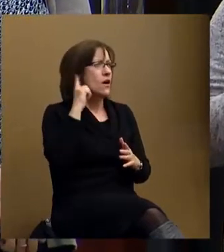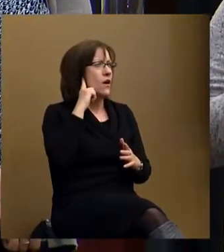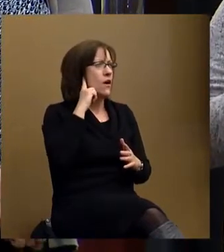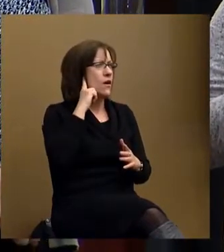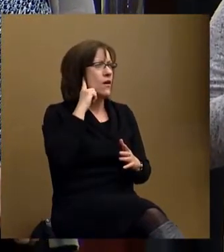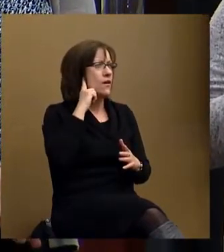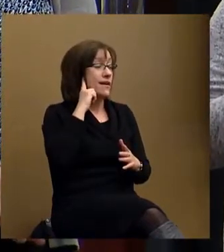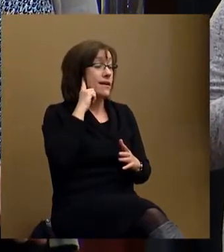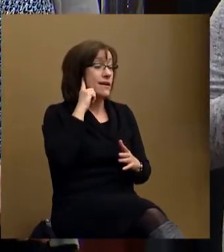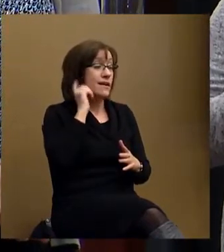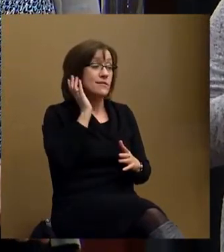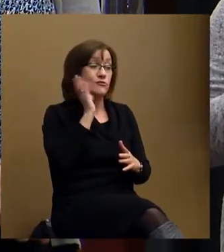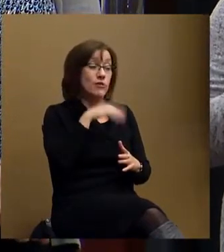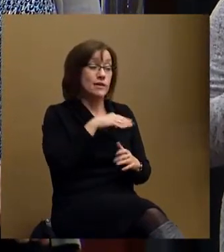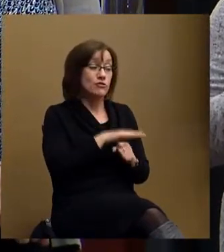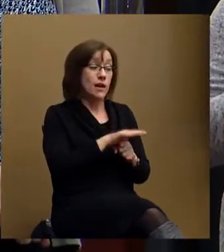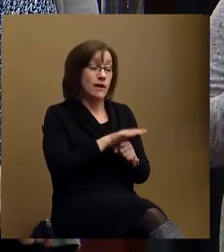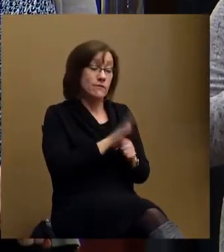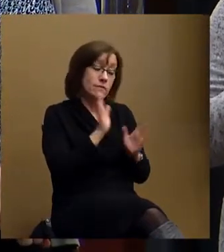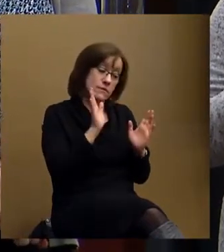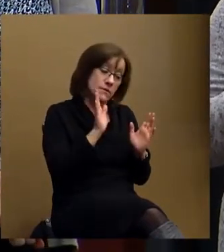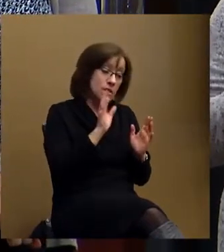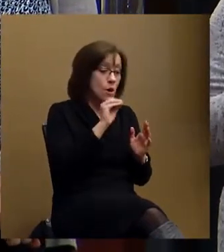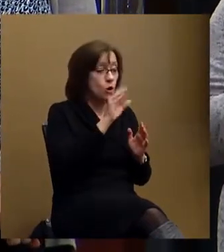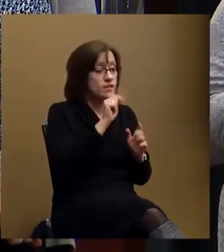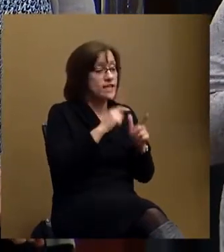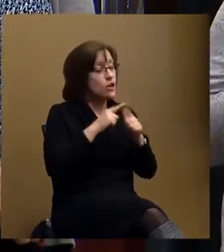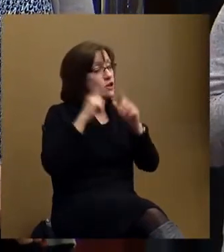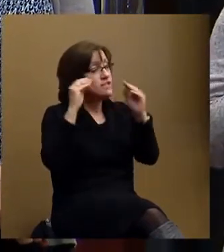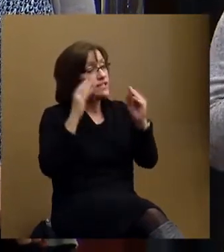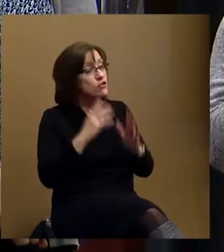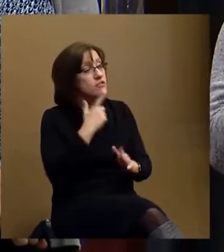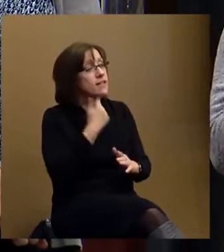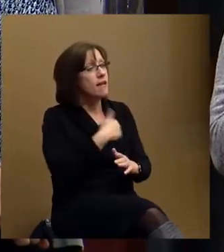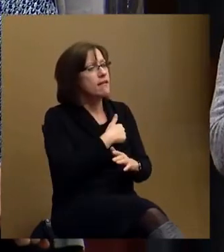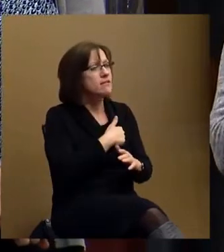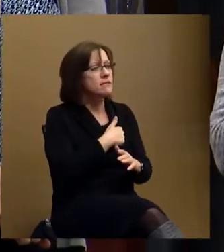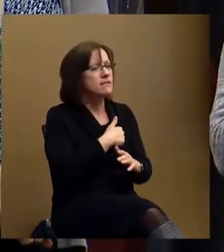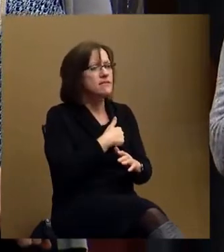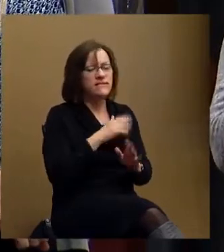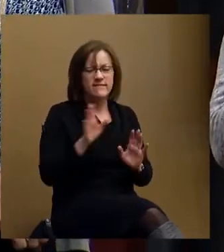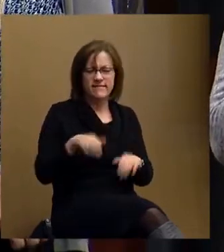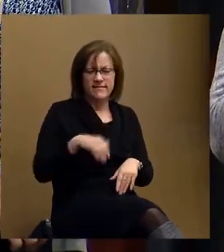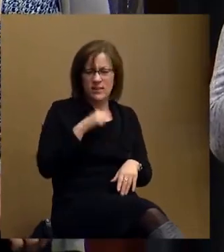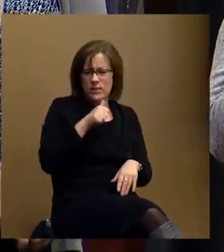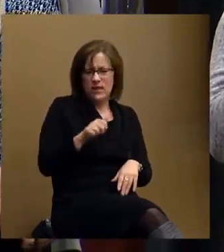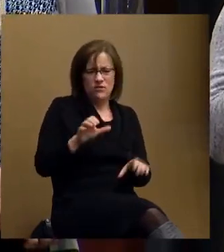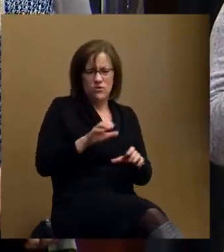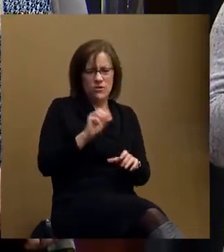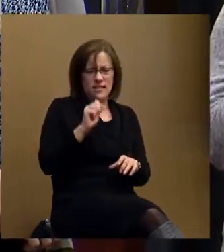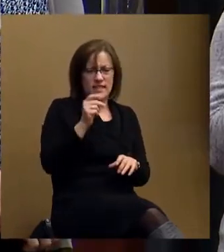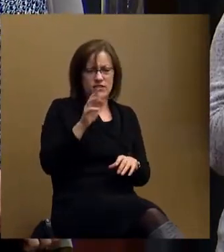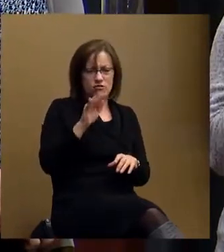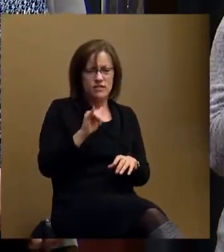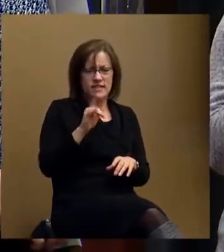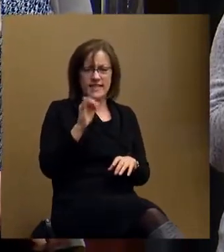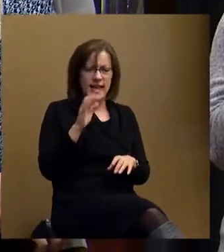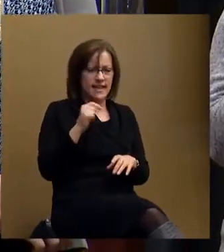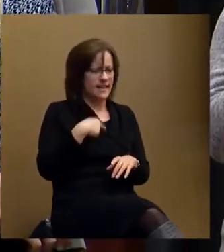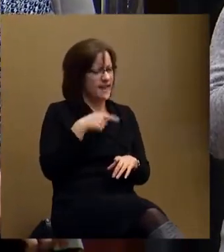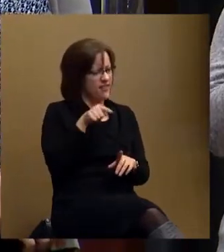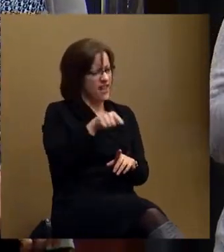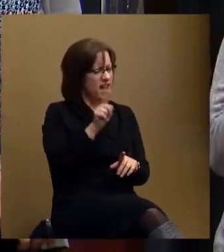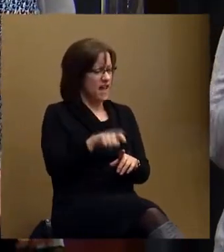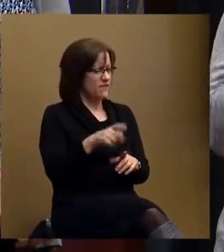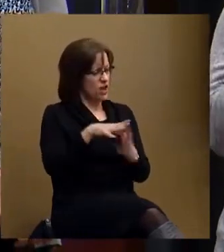bizarrely enough, OTs or teachers tell us, well, we don't do sensory diets. That student needs to learn to regulate himself.